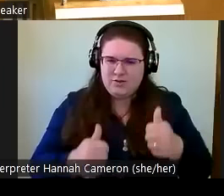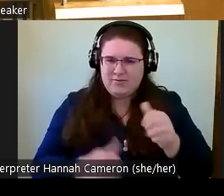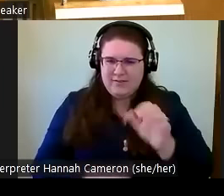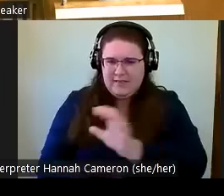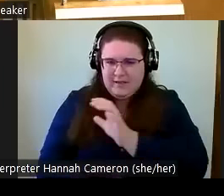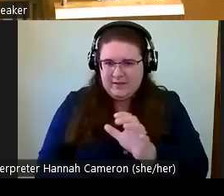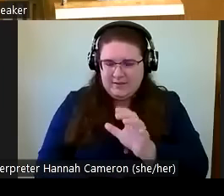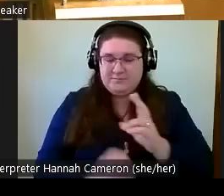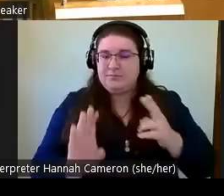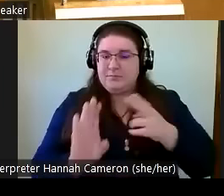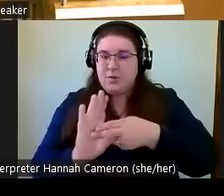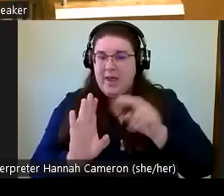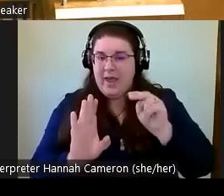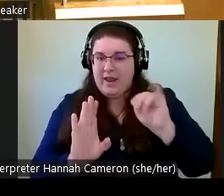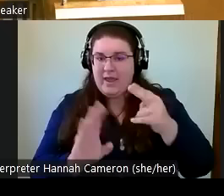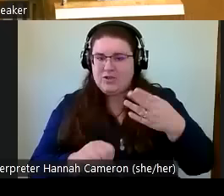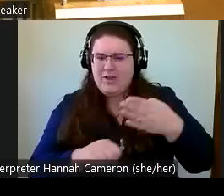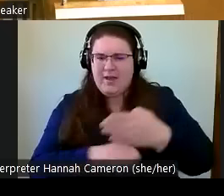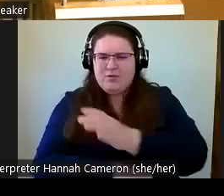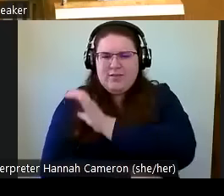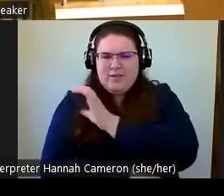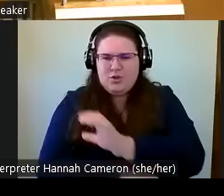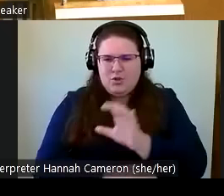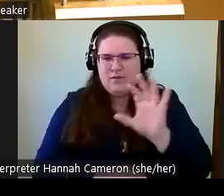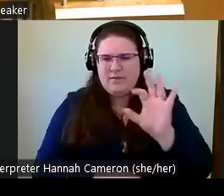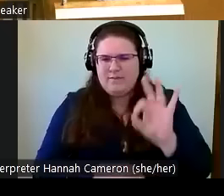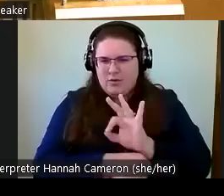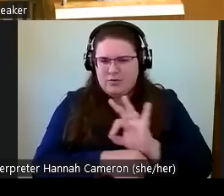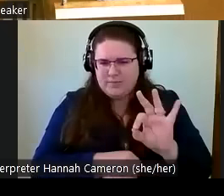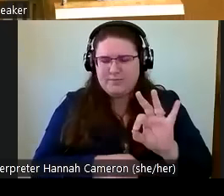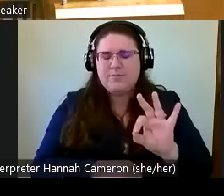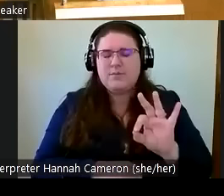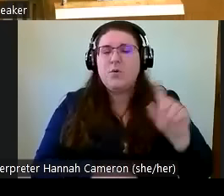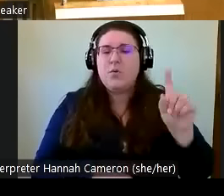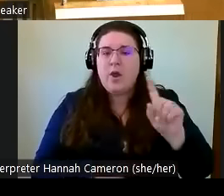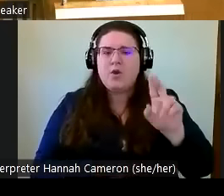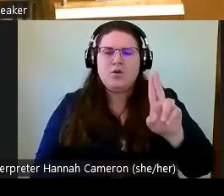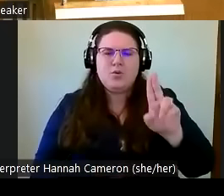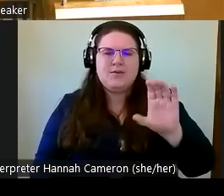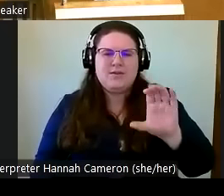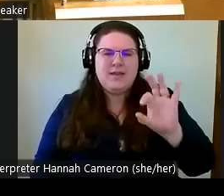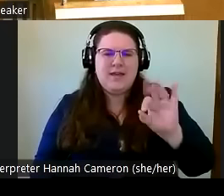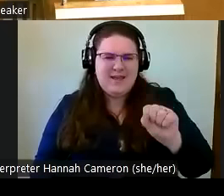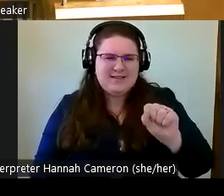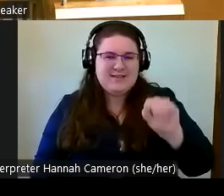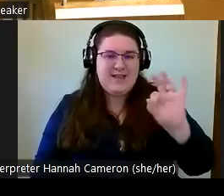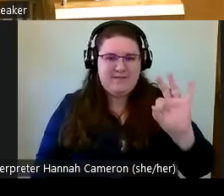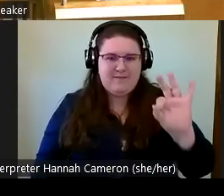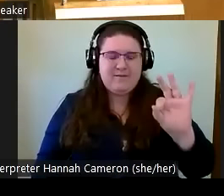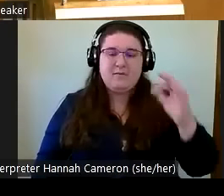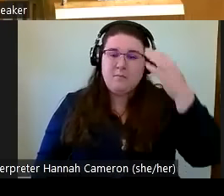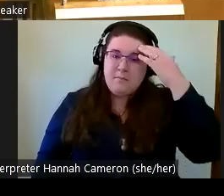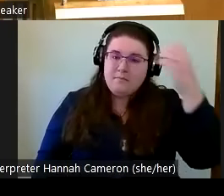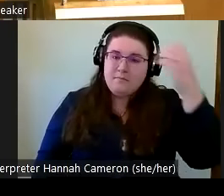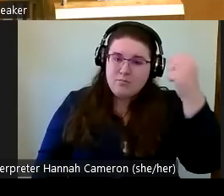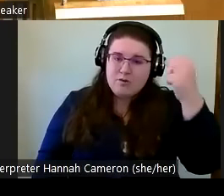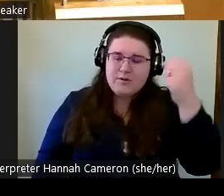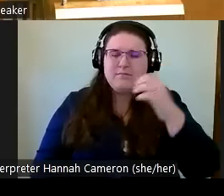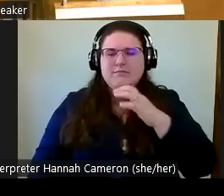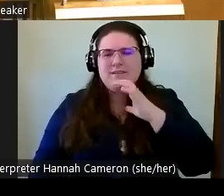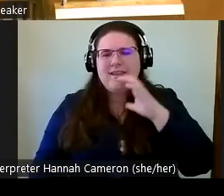after completing her clinical fellowship in behavioral neurology at UCSF in their Memory and Aging Center. Her